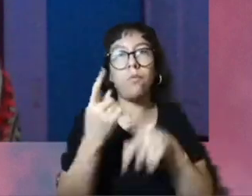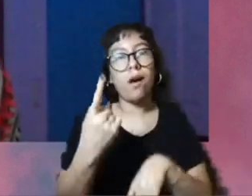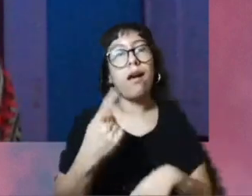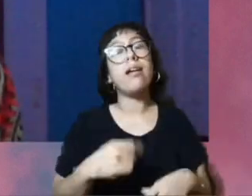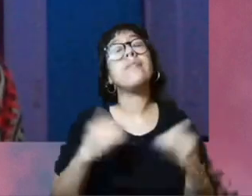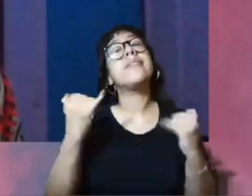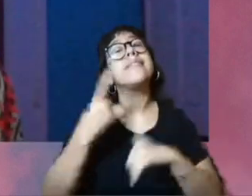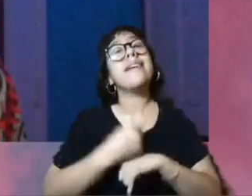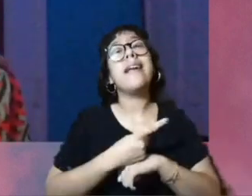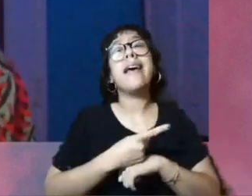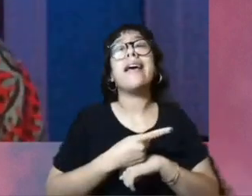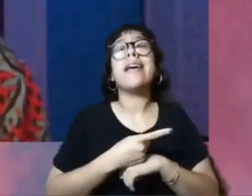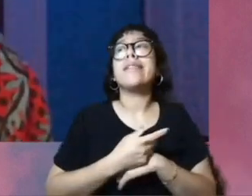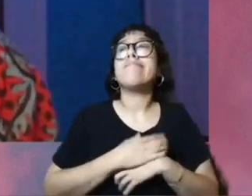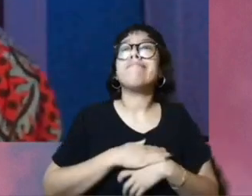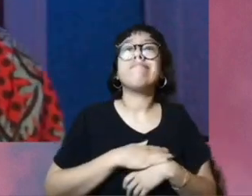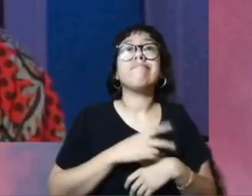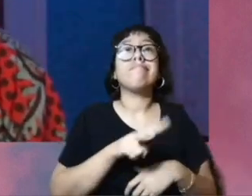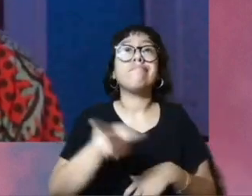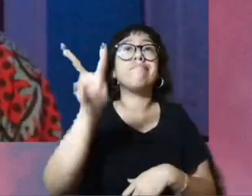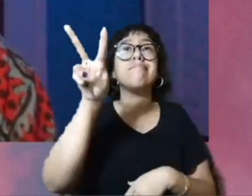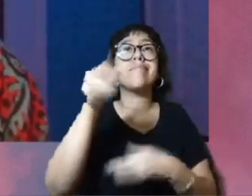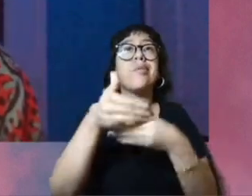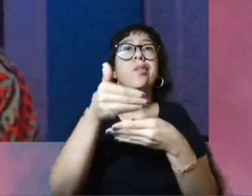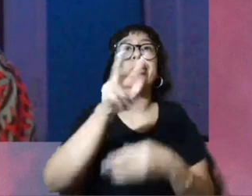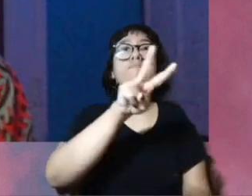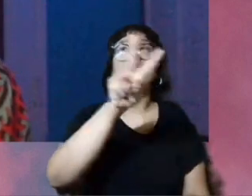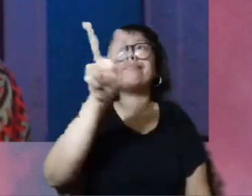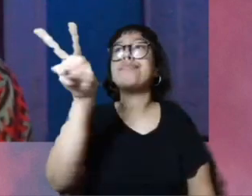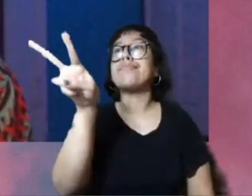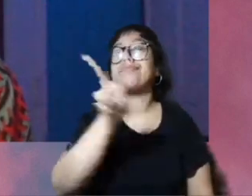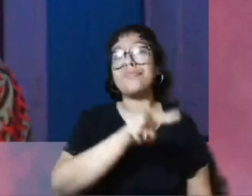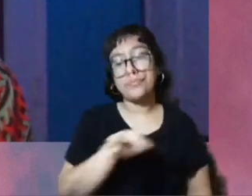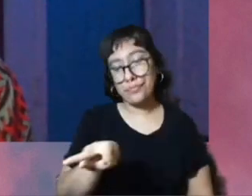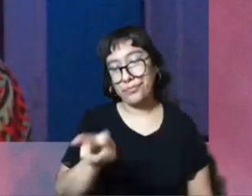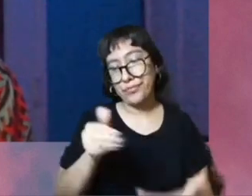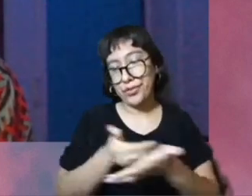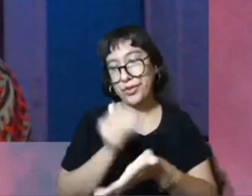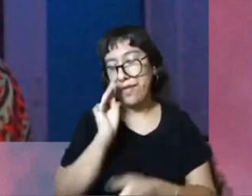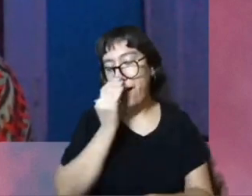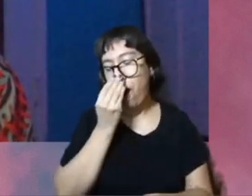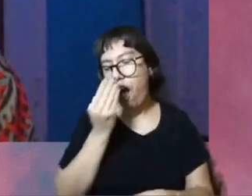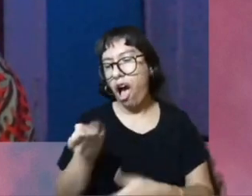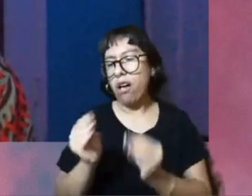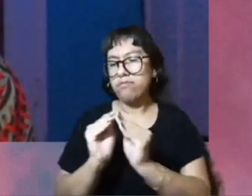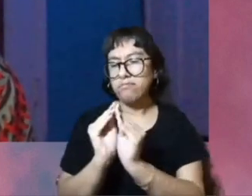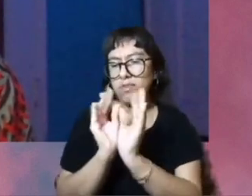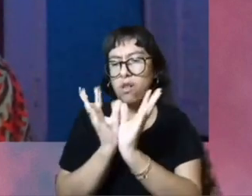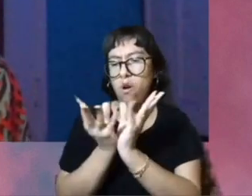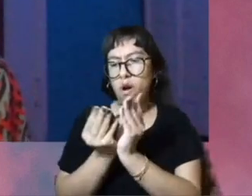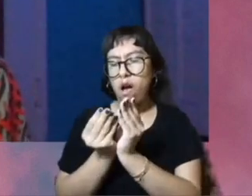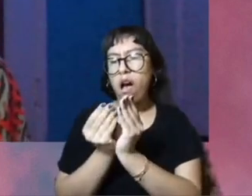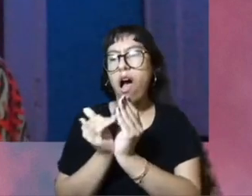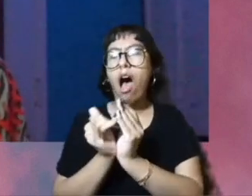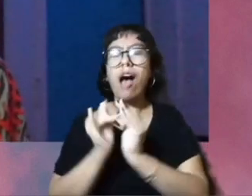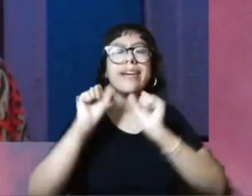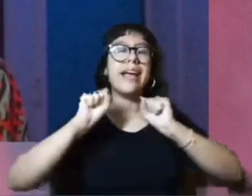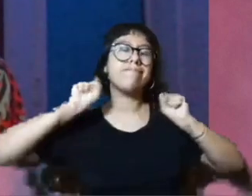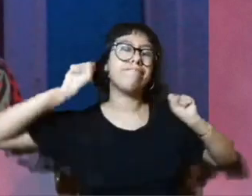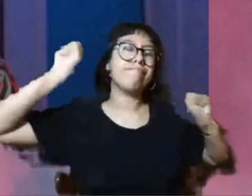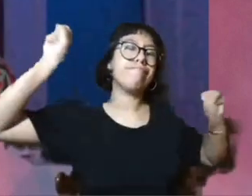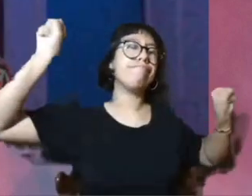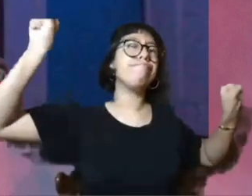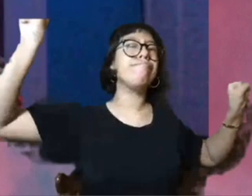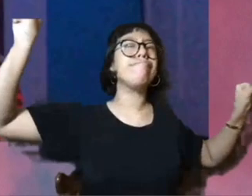But today, I stare through the window at the new wisteria, jealous of the way they bloom, of the way they stretch their petals